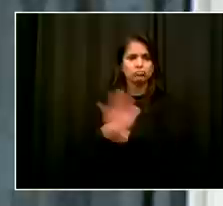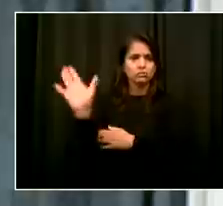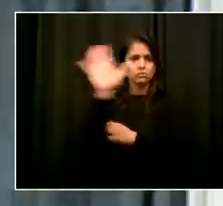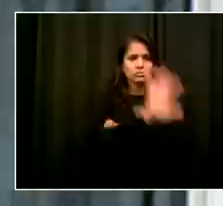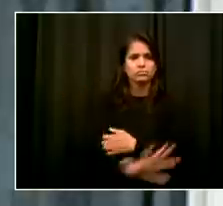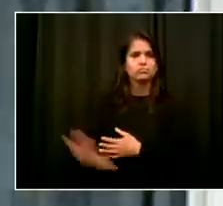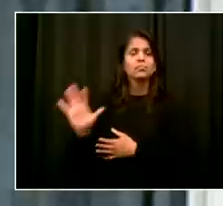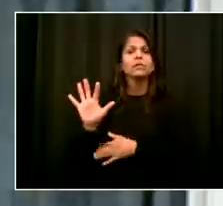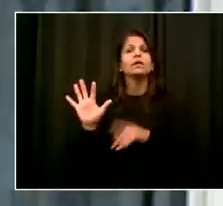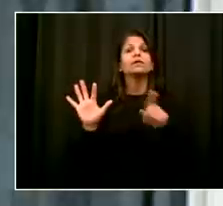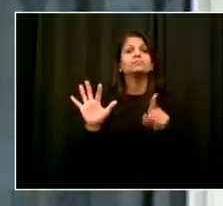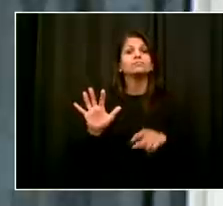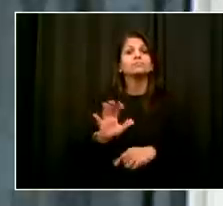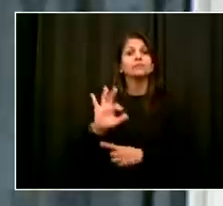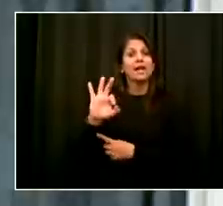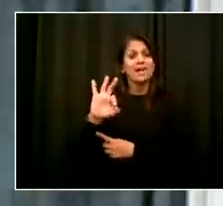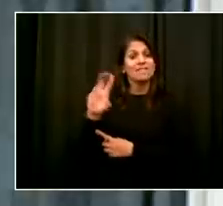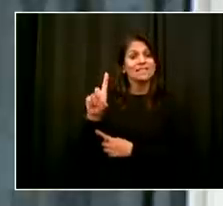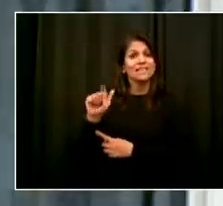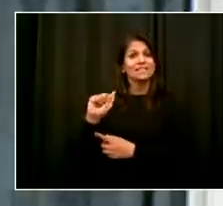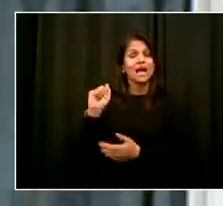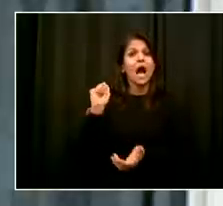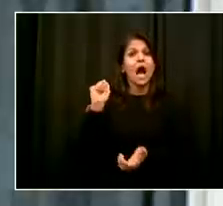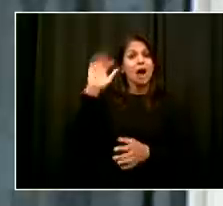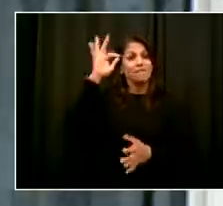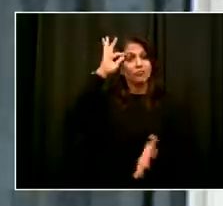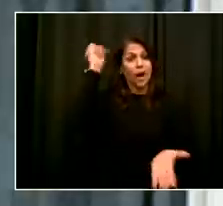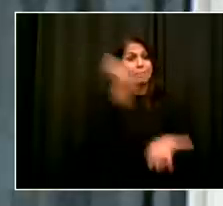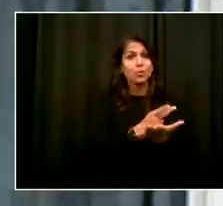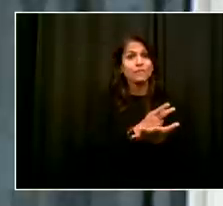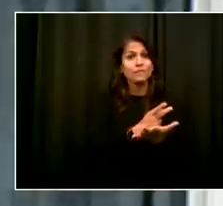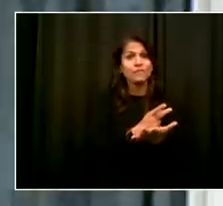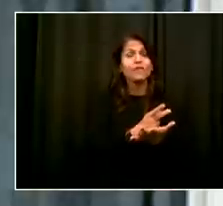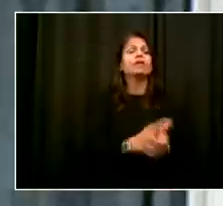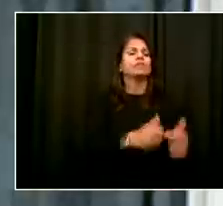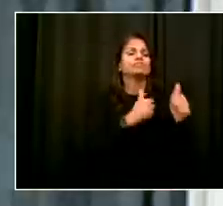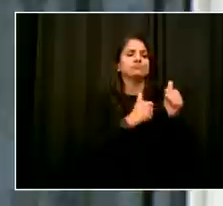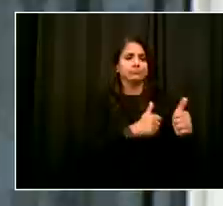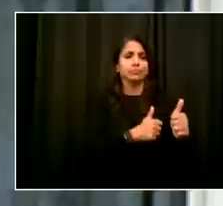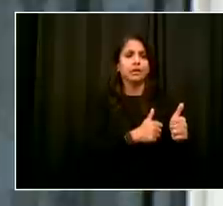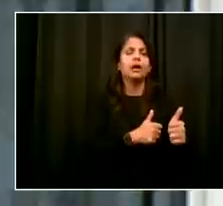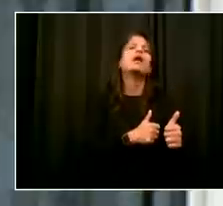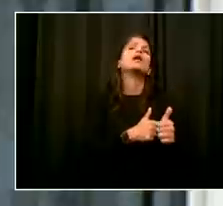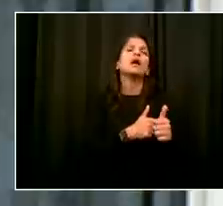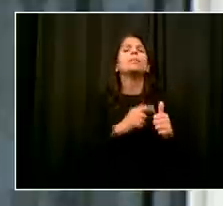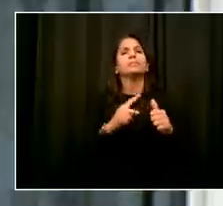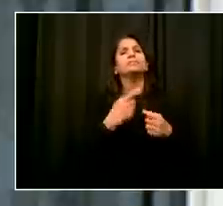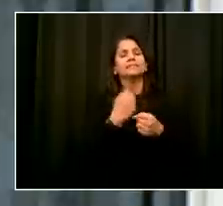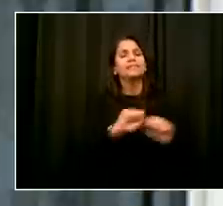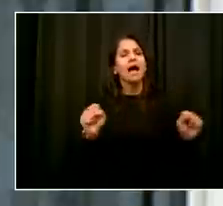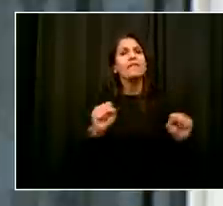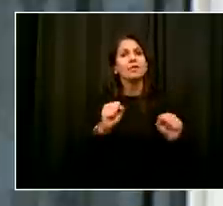has determined that it passes muster, that it's authorized that we do have a safe and effective vaccine.